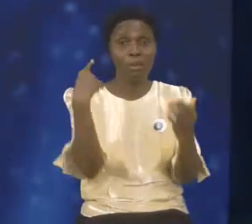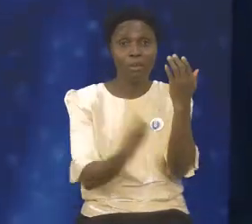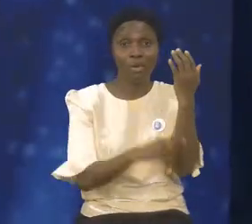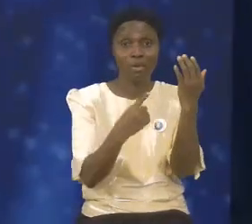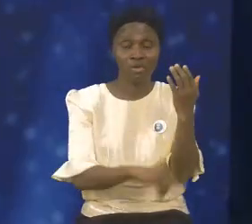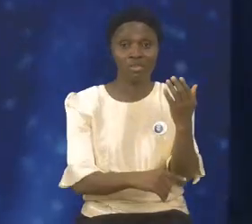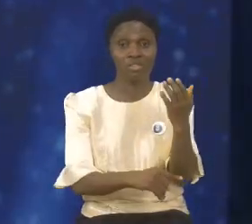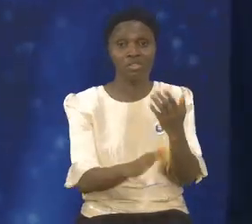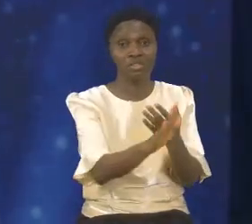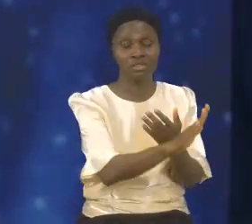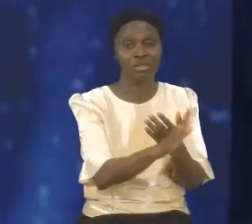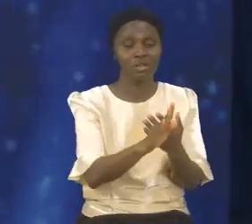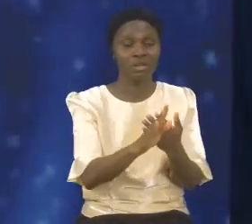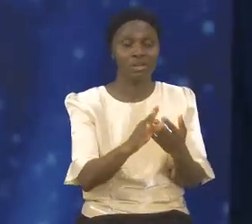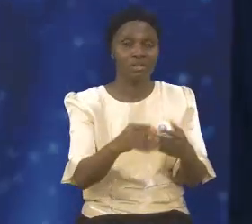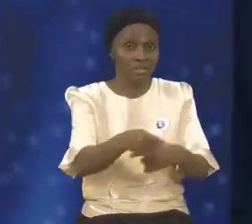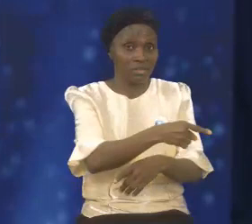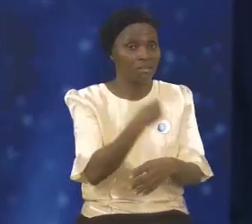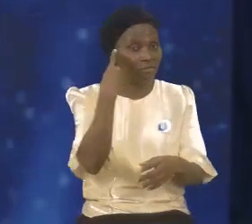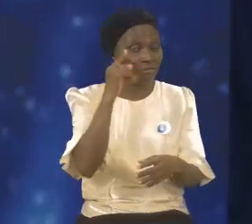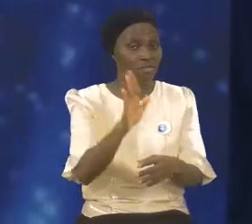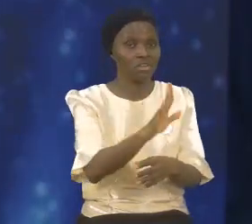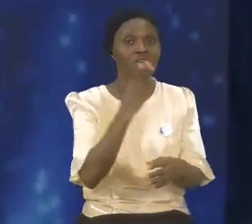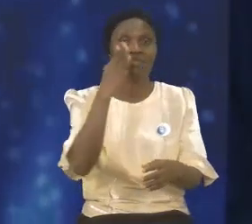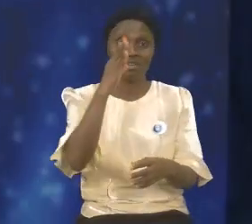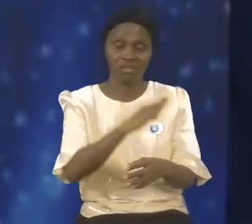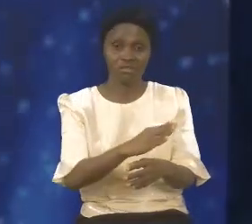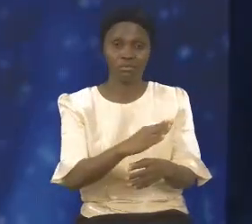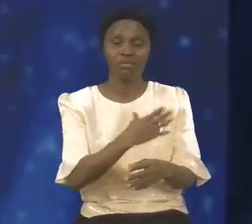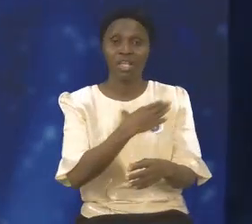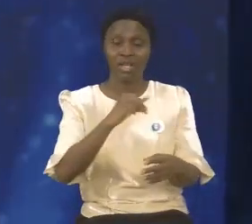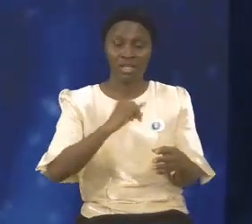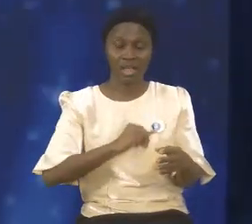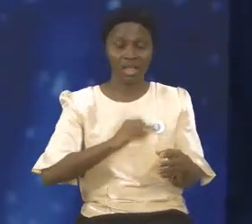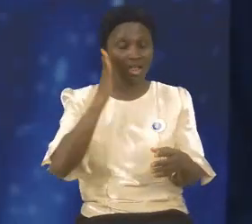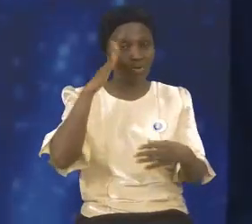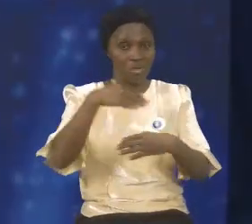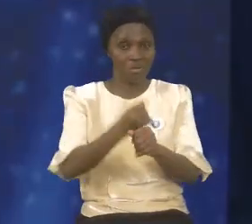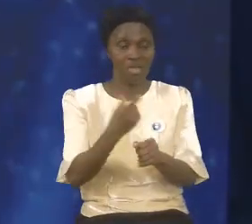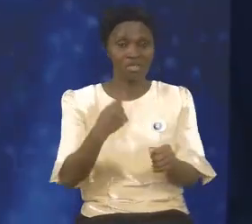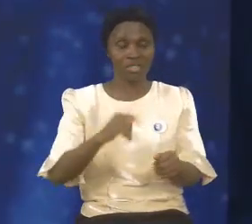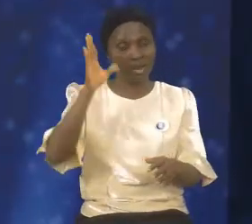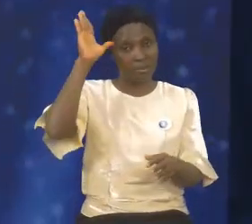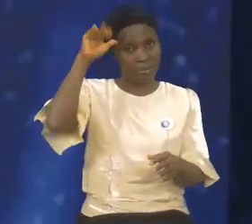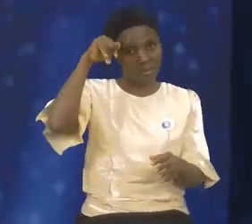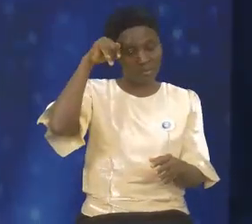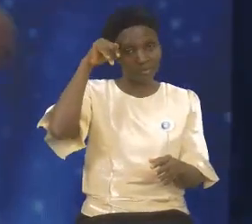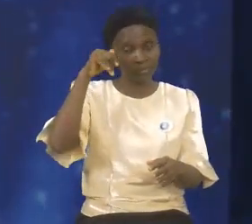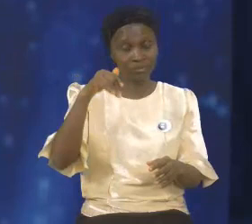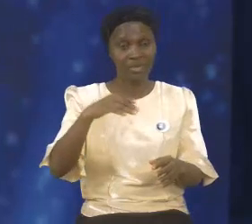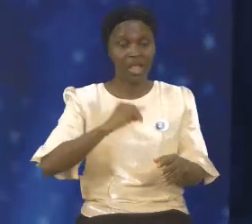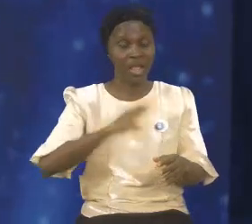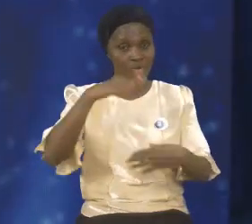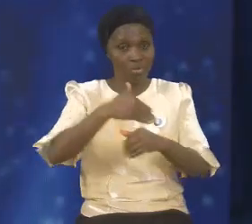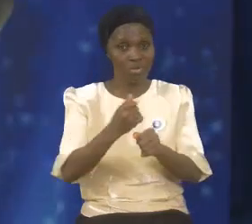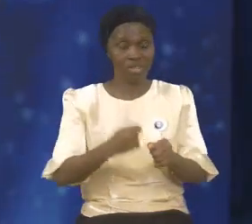their iniquity. And I will cause the arrogance of the proud to cease,